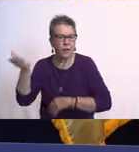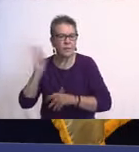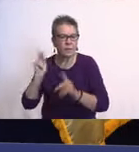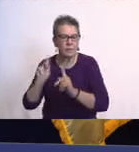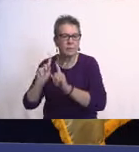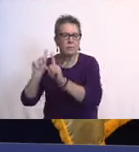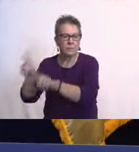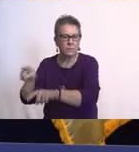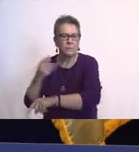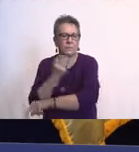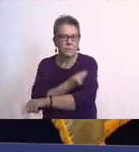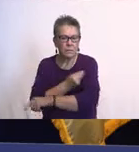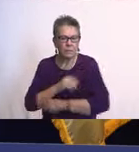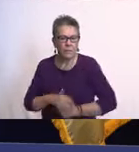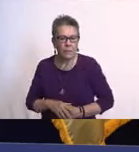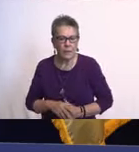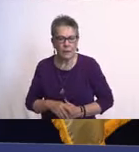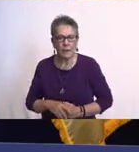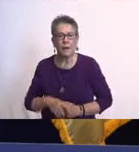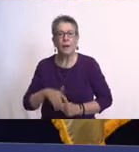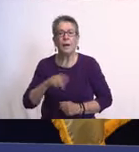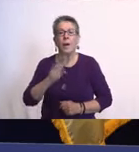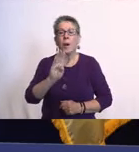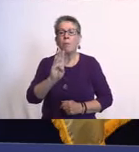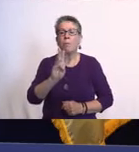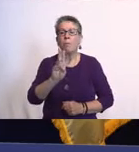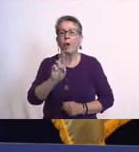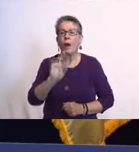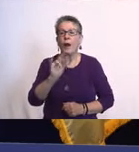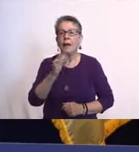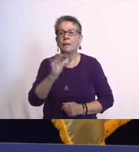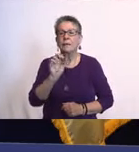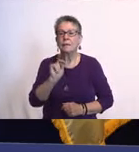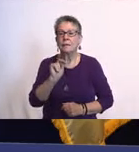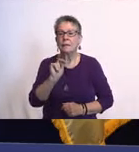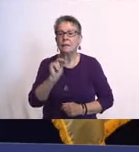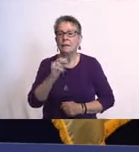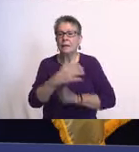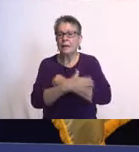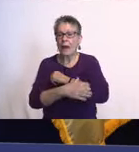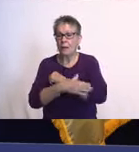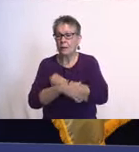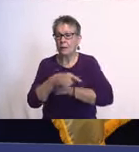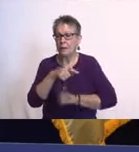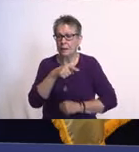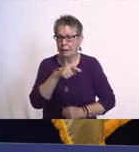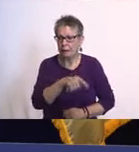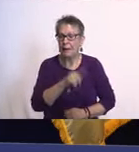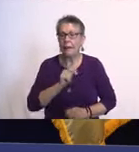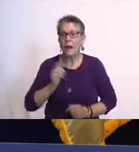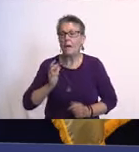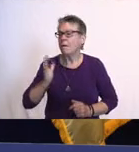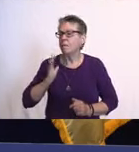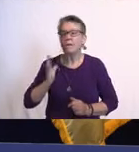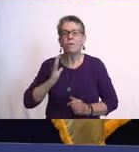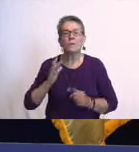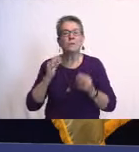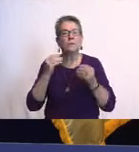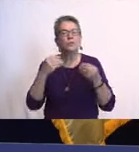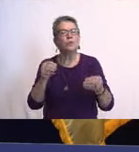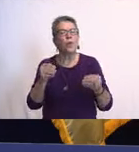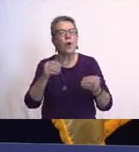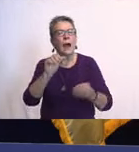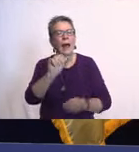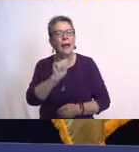County, at the Gloucester County Department of Health in Sewell. And in Somerset County, at the former Lord & Taylor store at